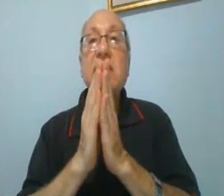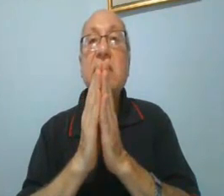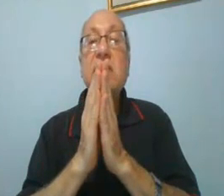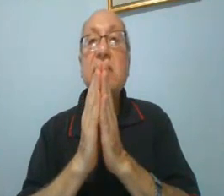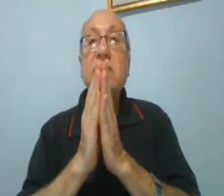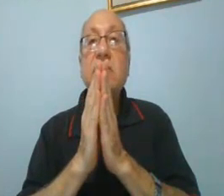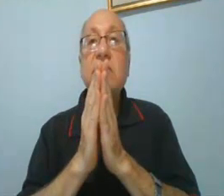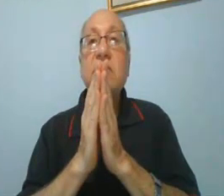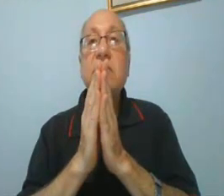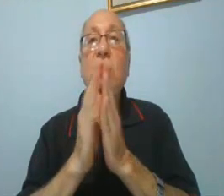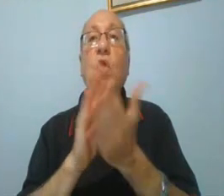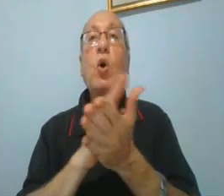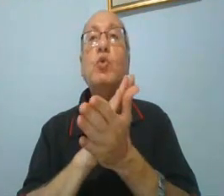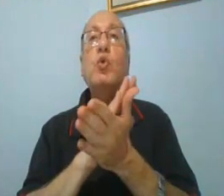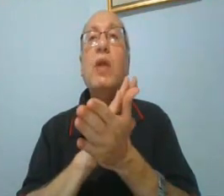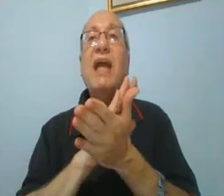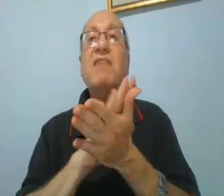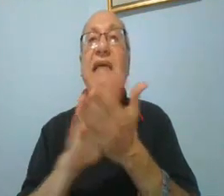sterilization is